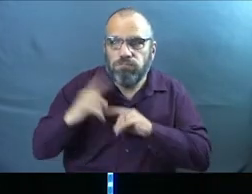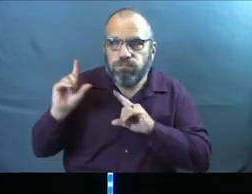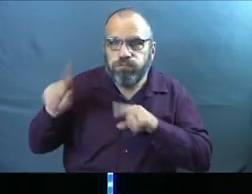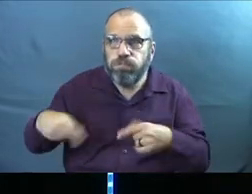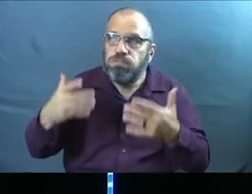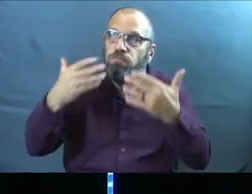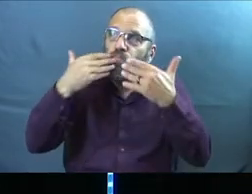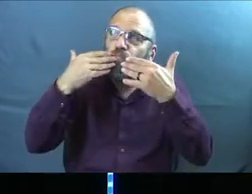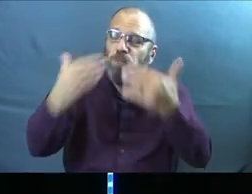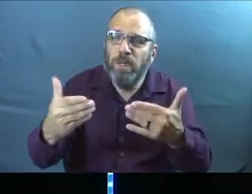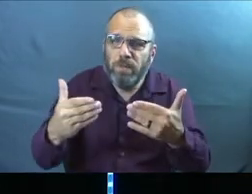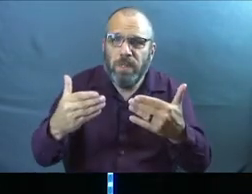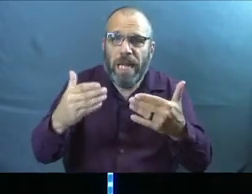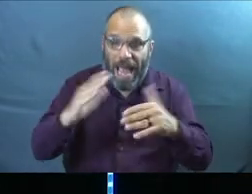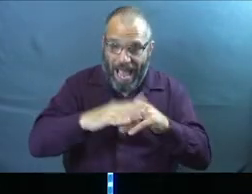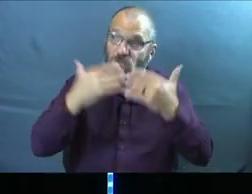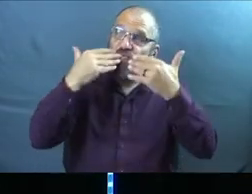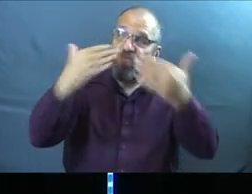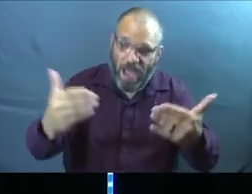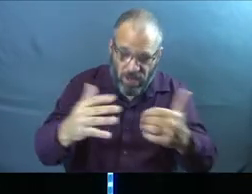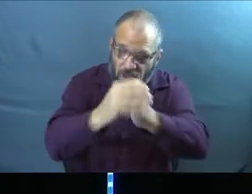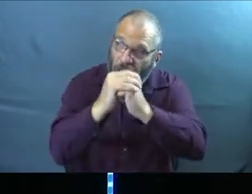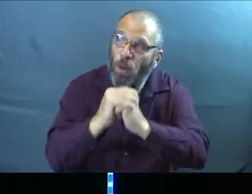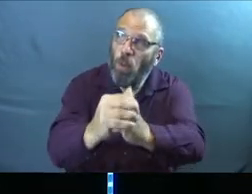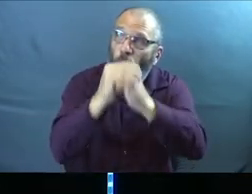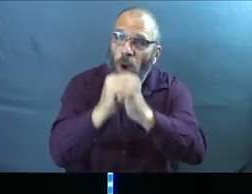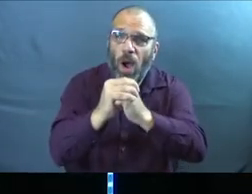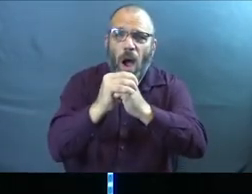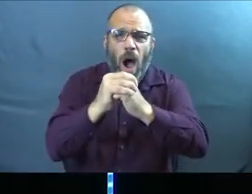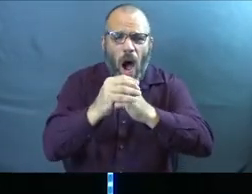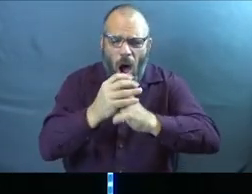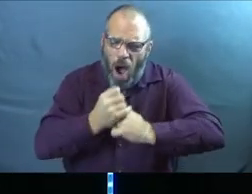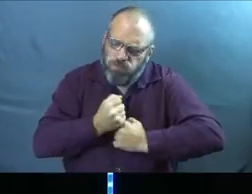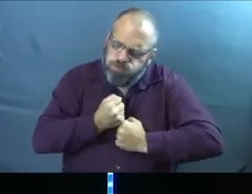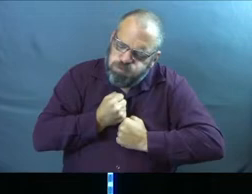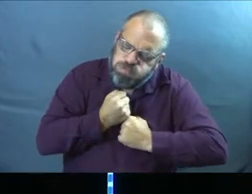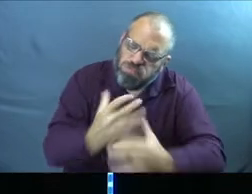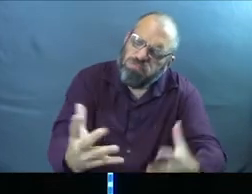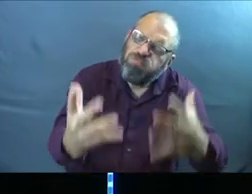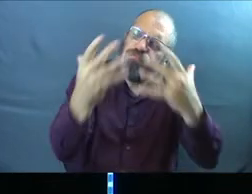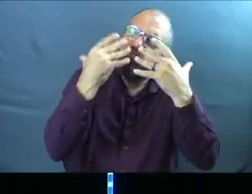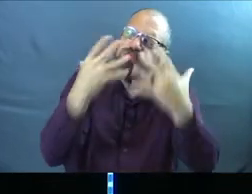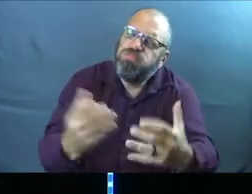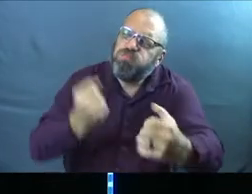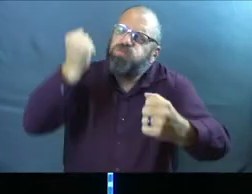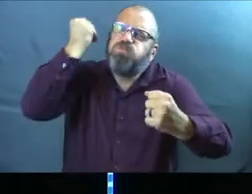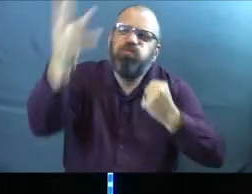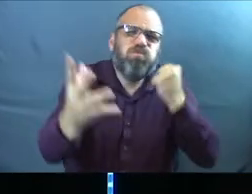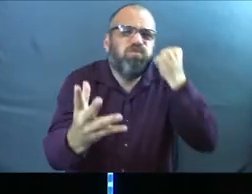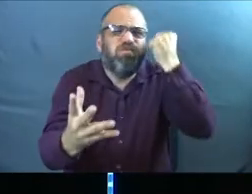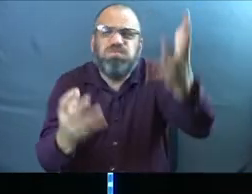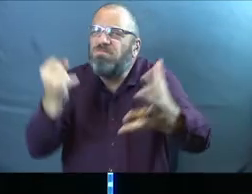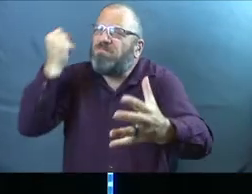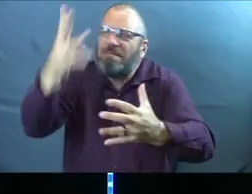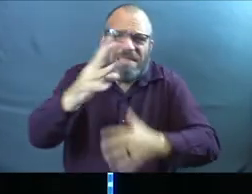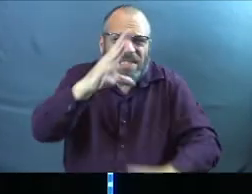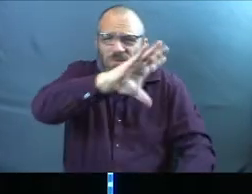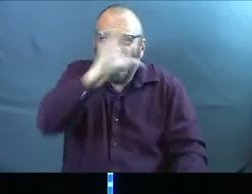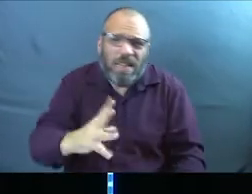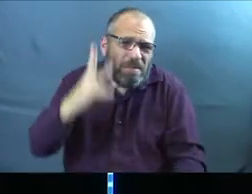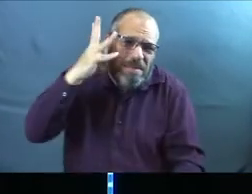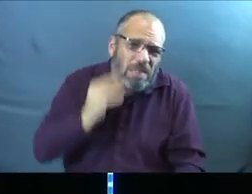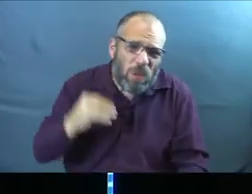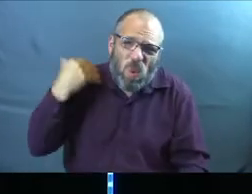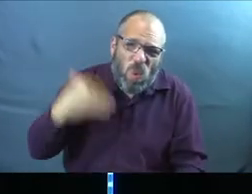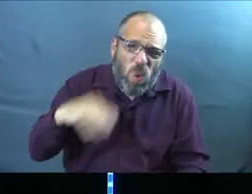along. And gratitude and worship explodes out of your soul in a whole new way that you've never experienced